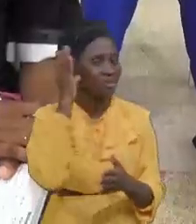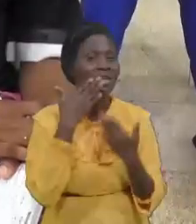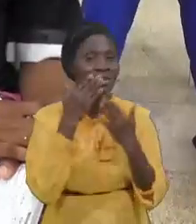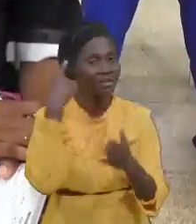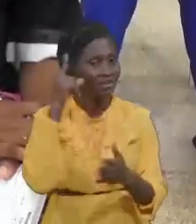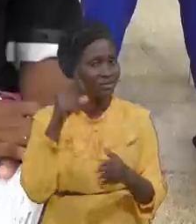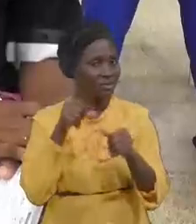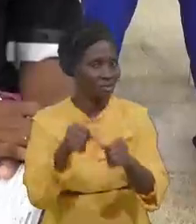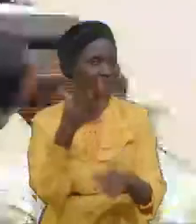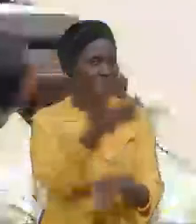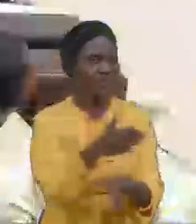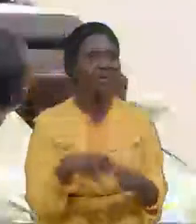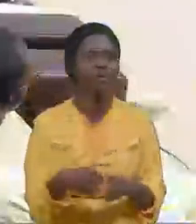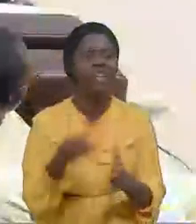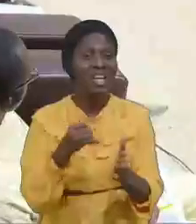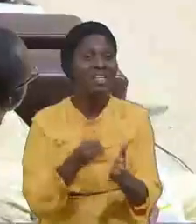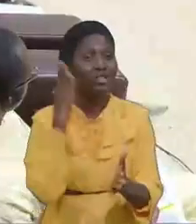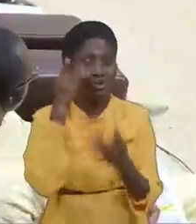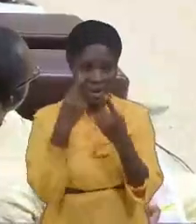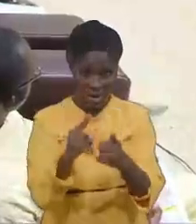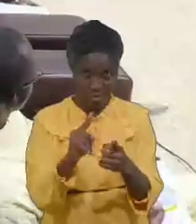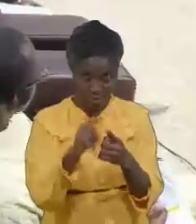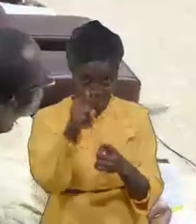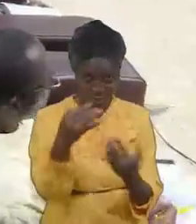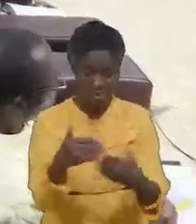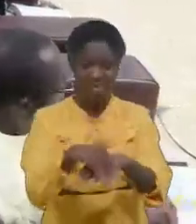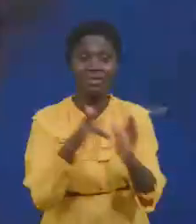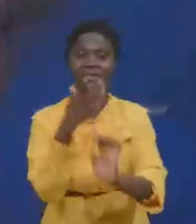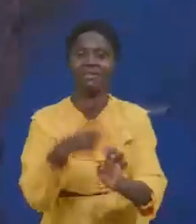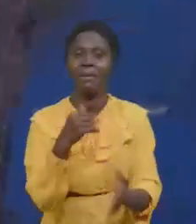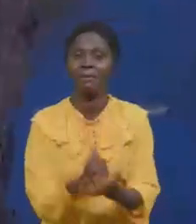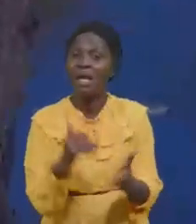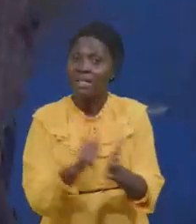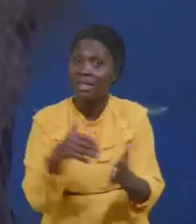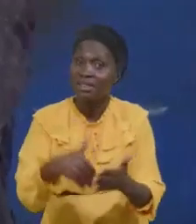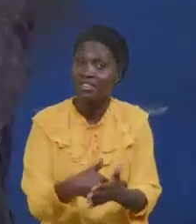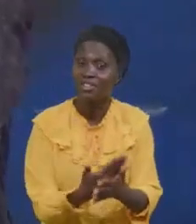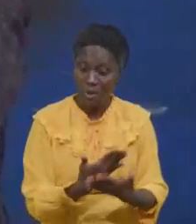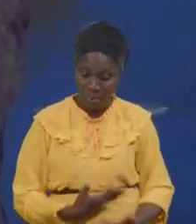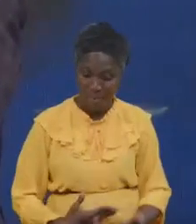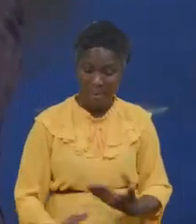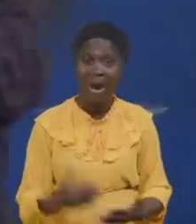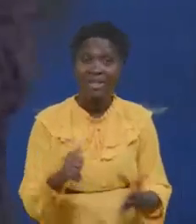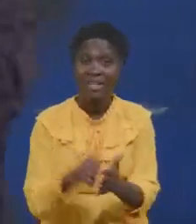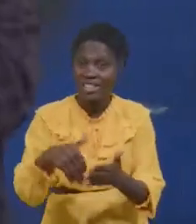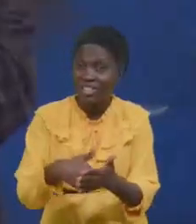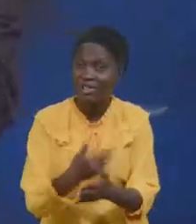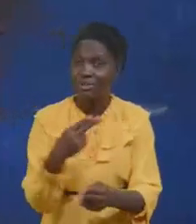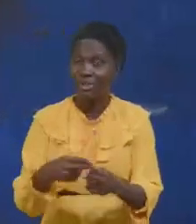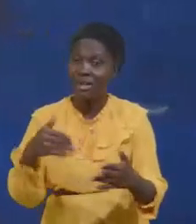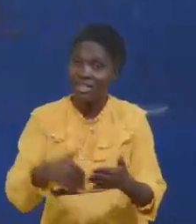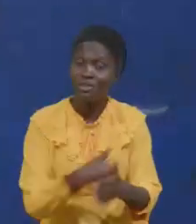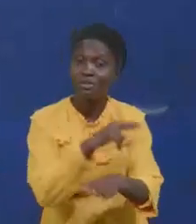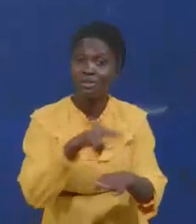there. It's going to happen to you tonight. That new birth, that new name, that new nature